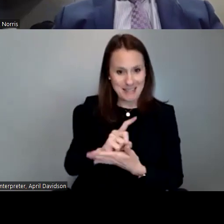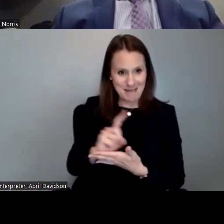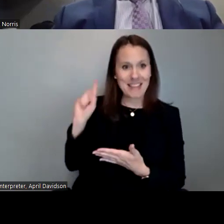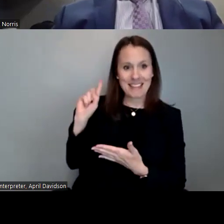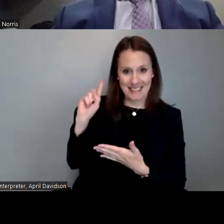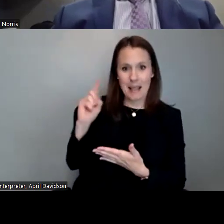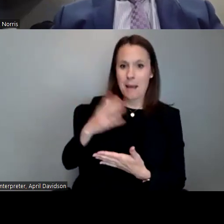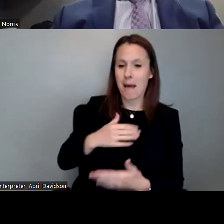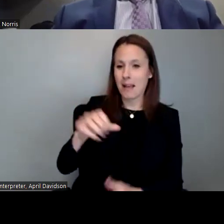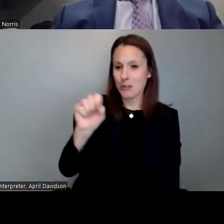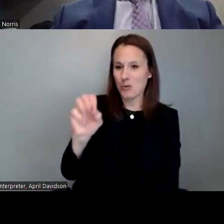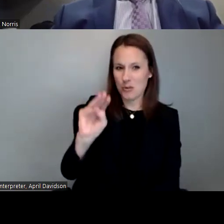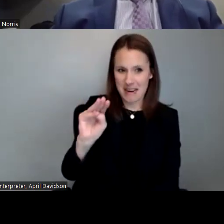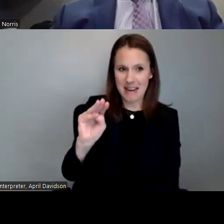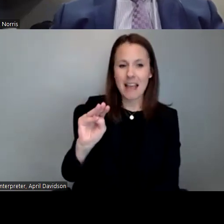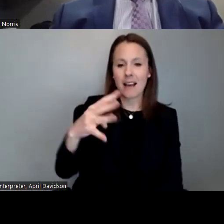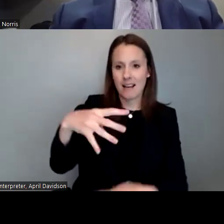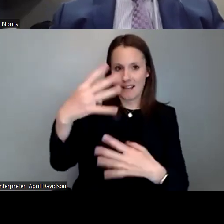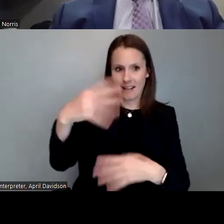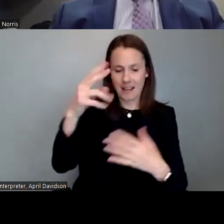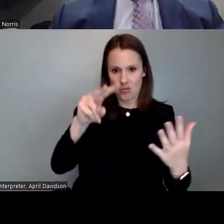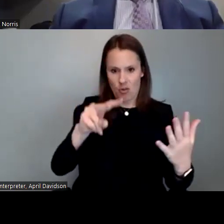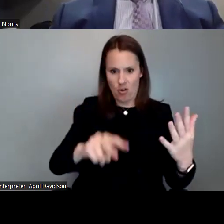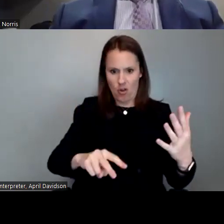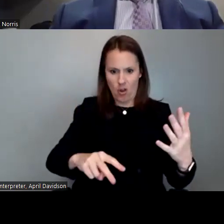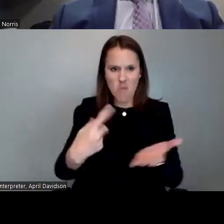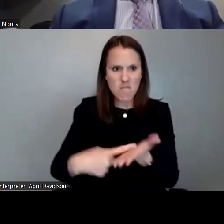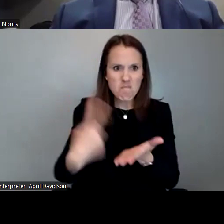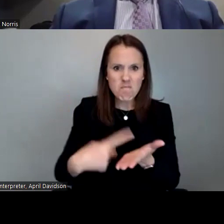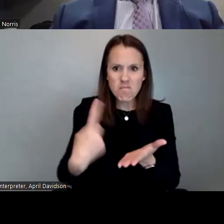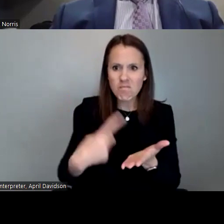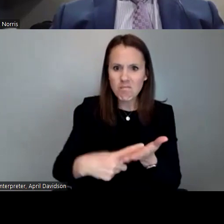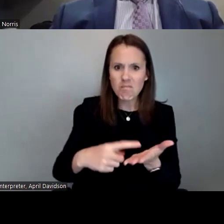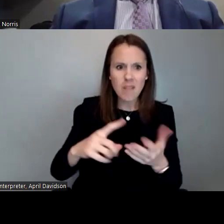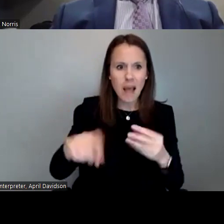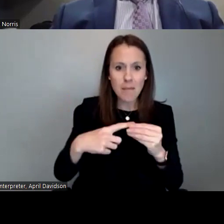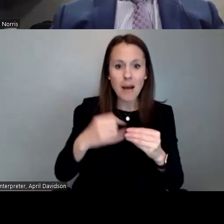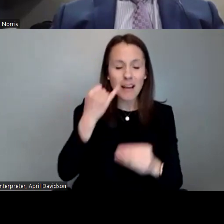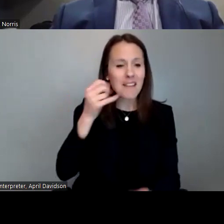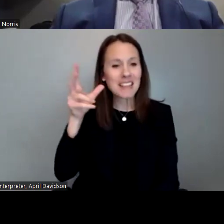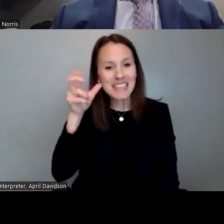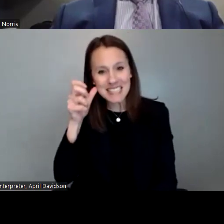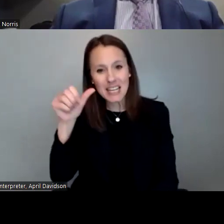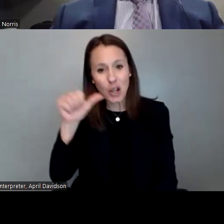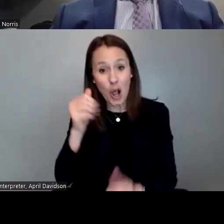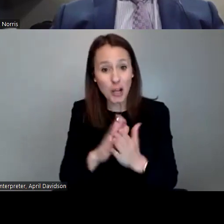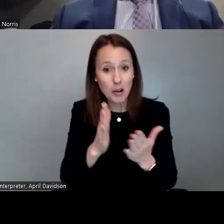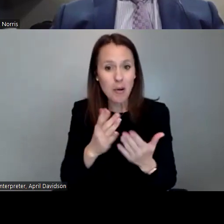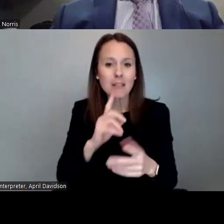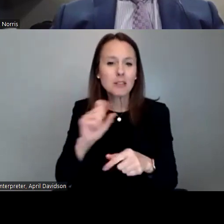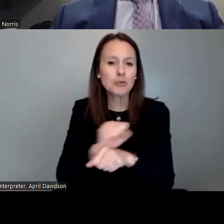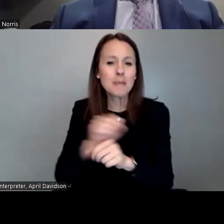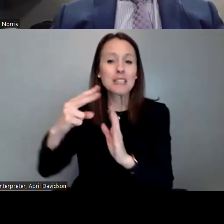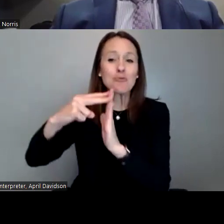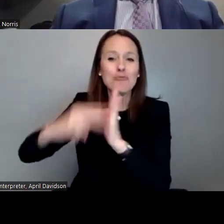my social media feeds, there was a huge debate going on regarding whether listening to audiobooks is considered reading.